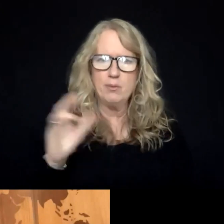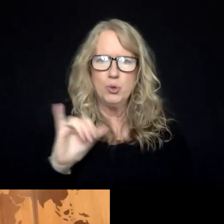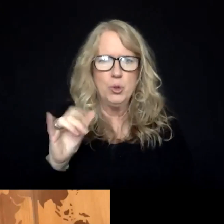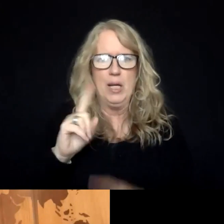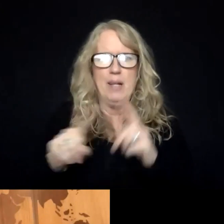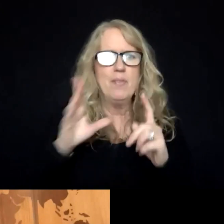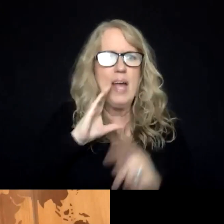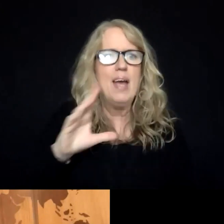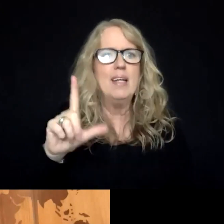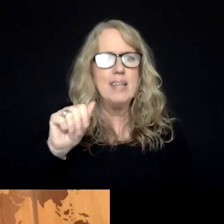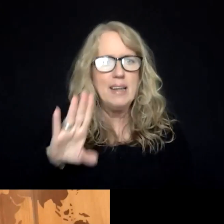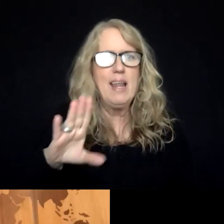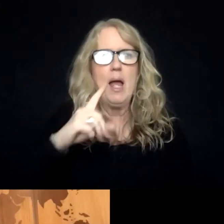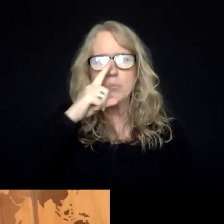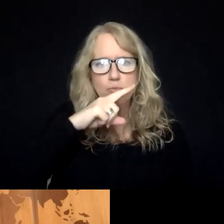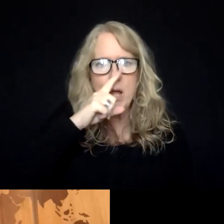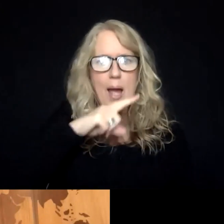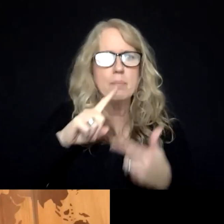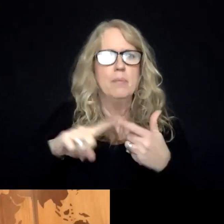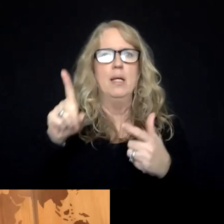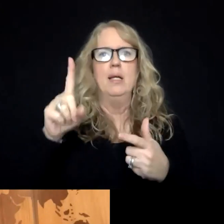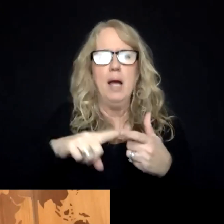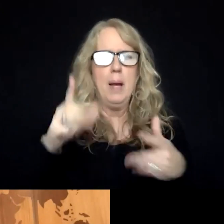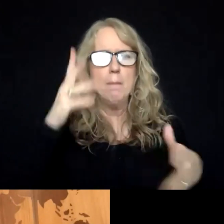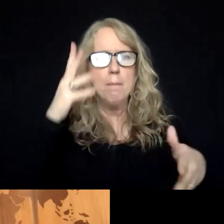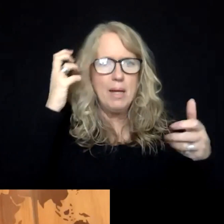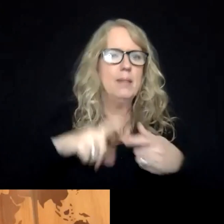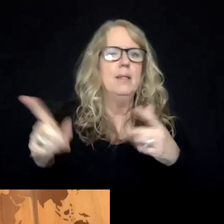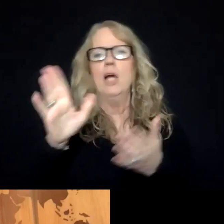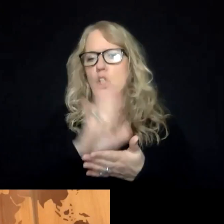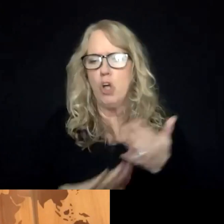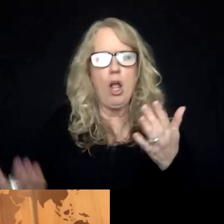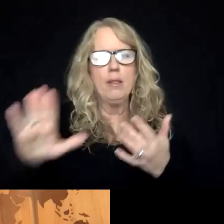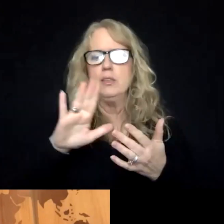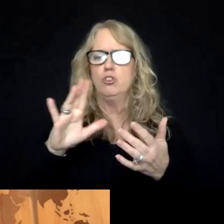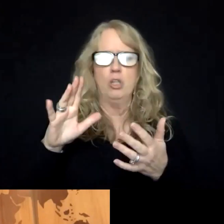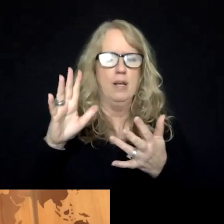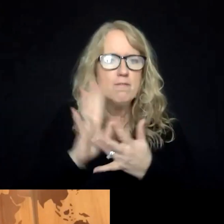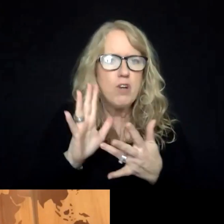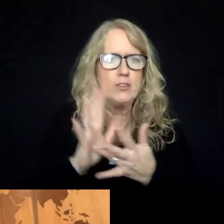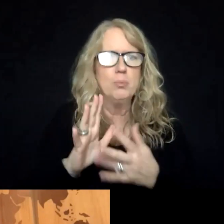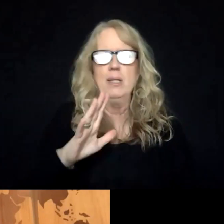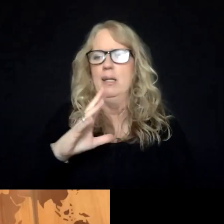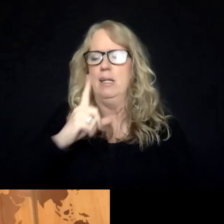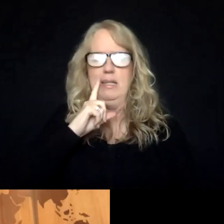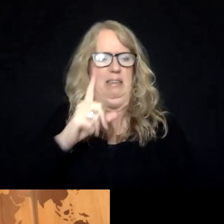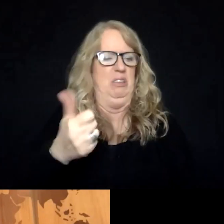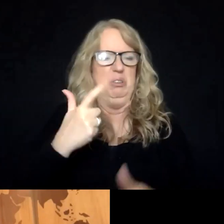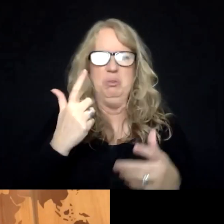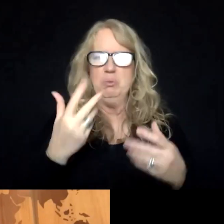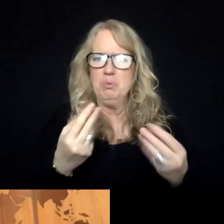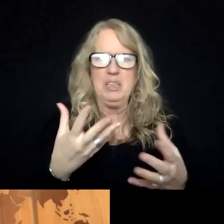a lab rat, you take a monkey, you take a college freshman, whatever, and you let them bite into some totally